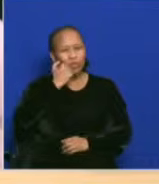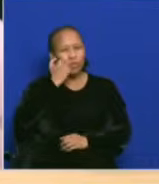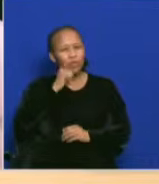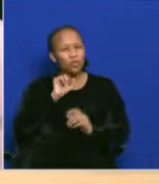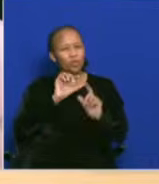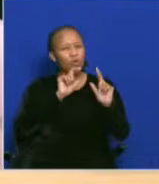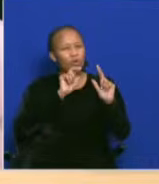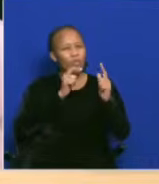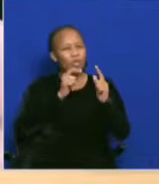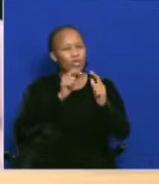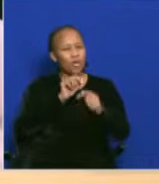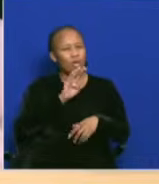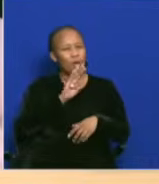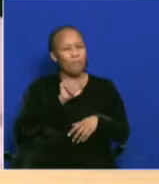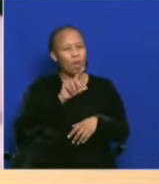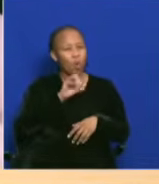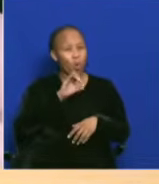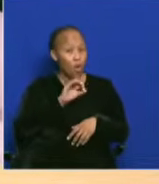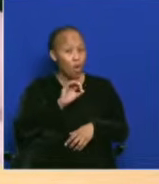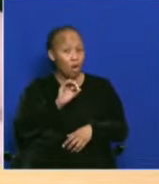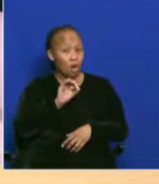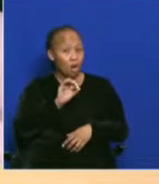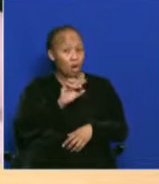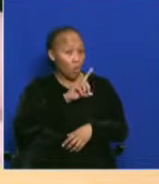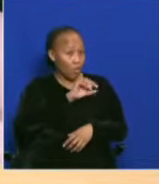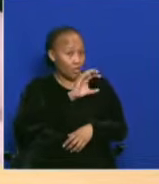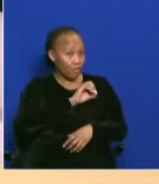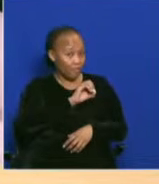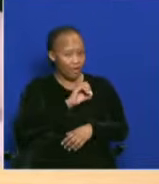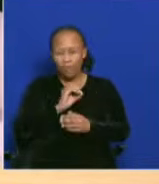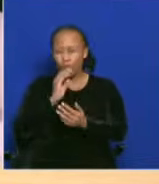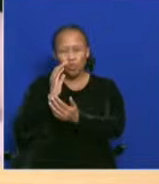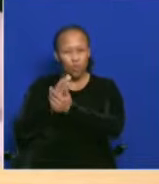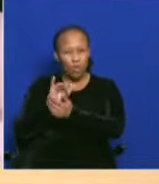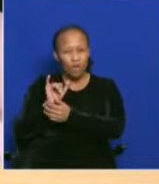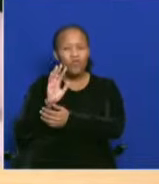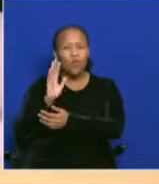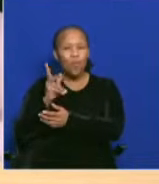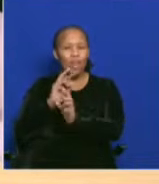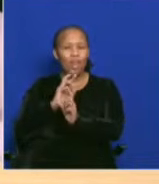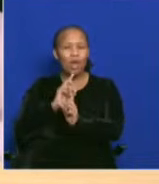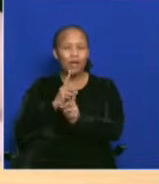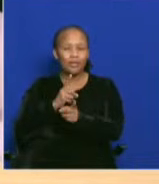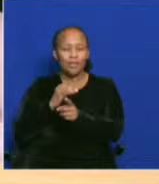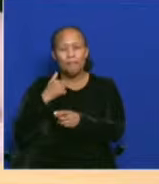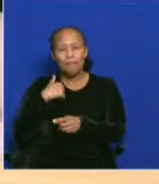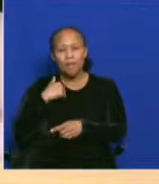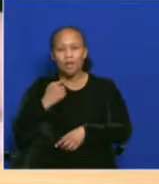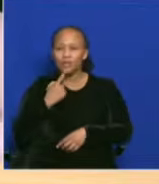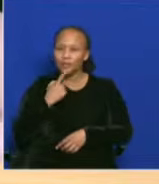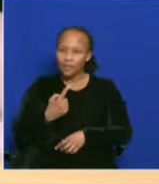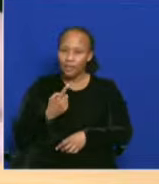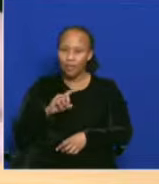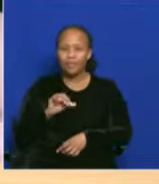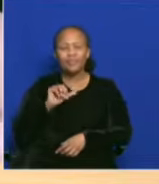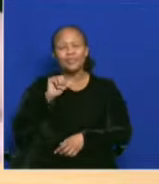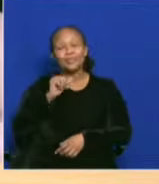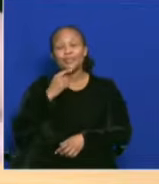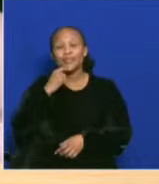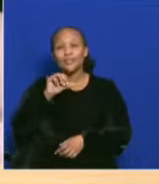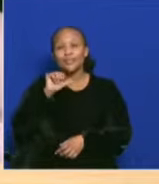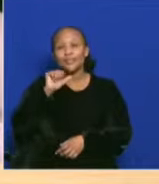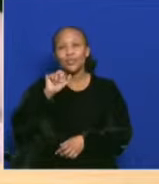I don't know if you can answer this. I was just pointing out that at 6207, right at the